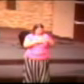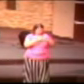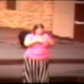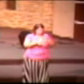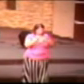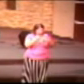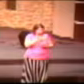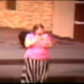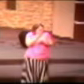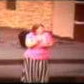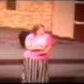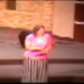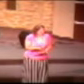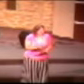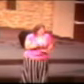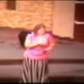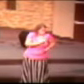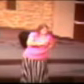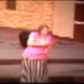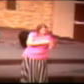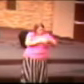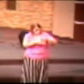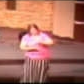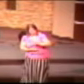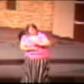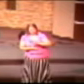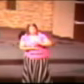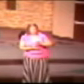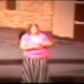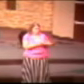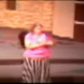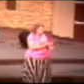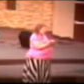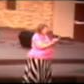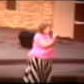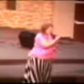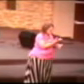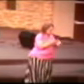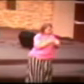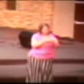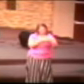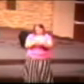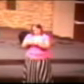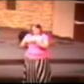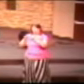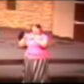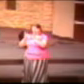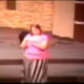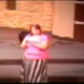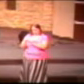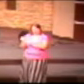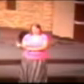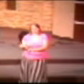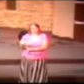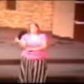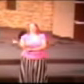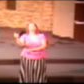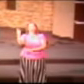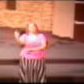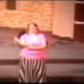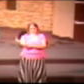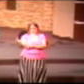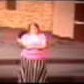like to suggest is the conversion from something led to a community of someone.